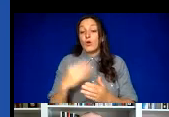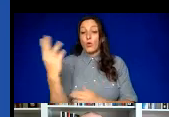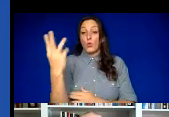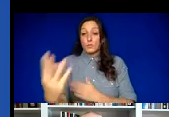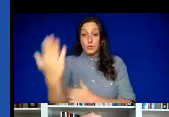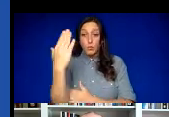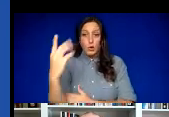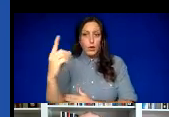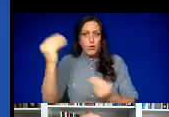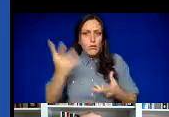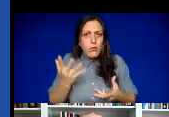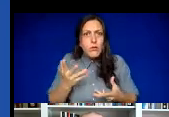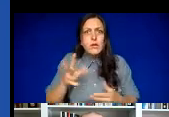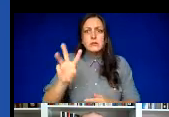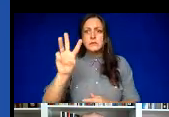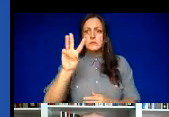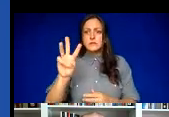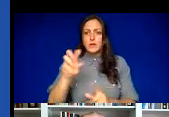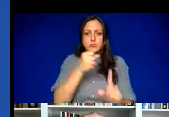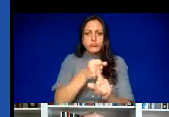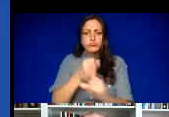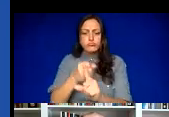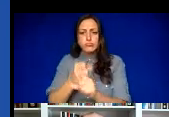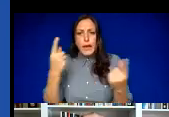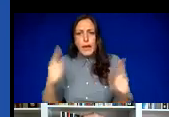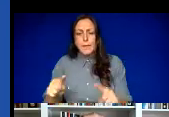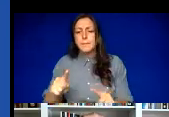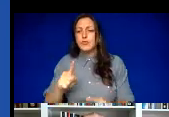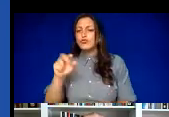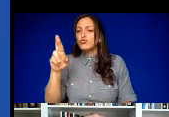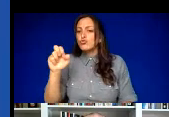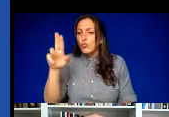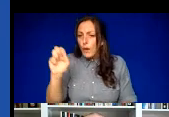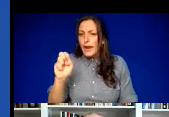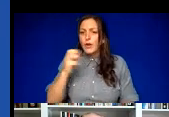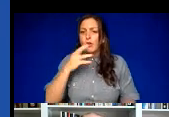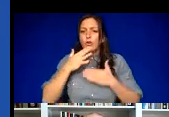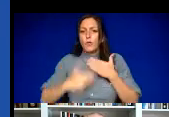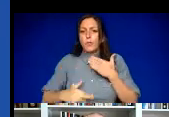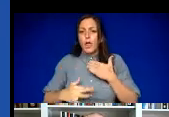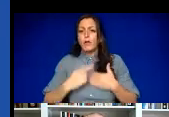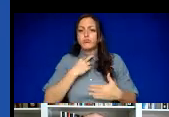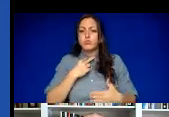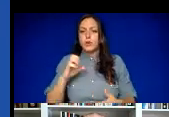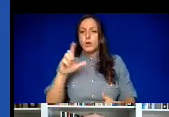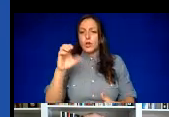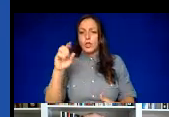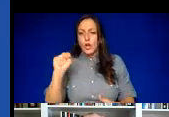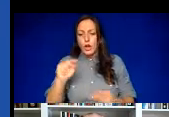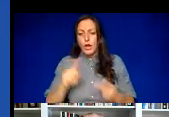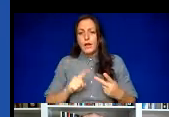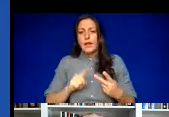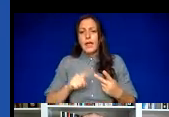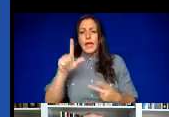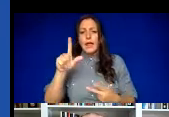hear of 6 cases of a rare blood clot and low platelet disorder among persons who had been recently